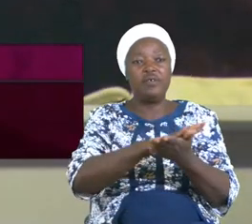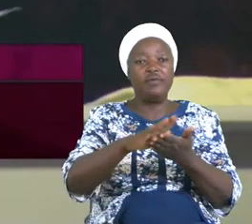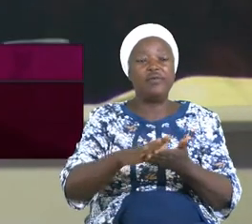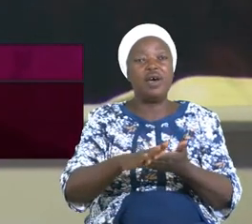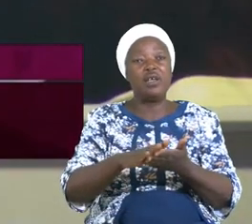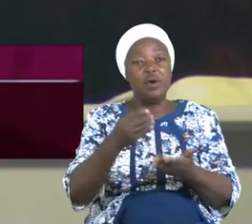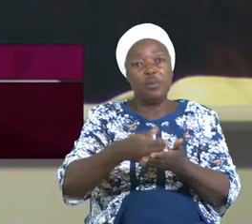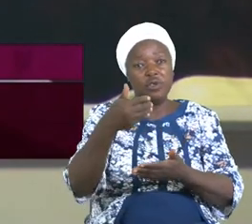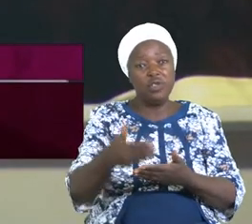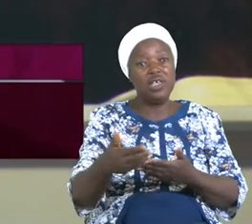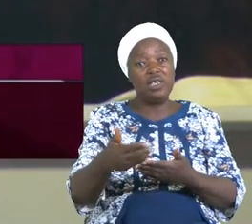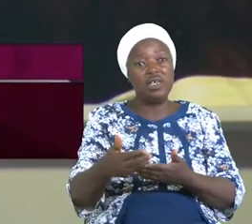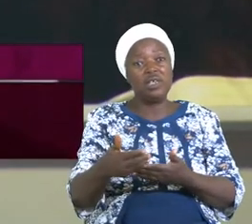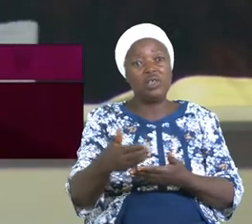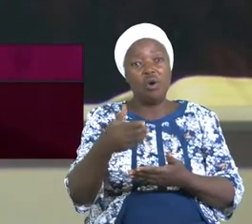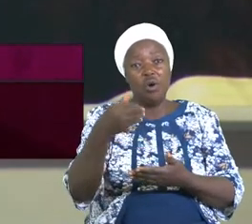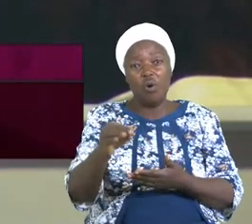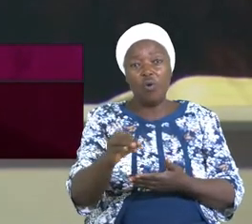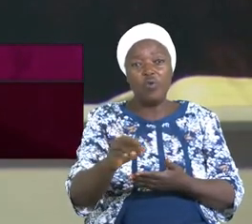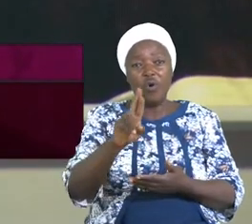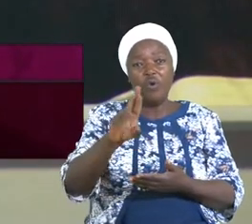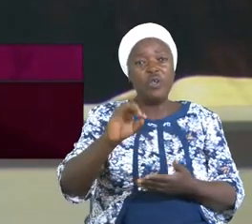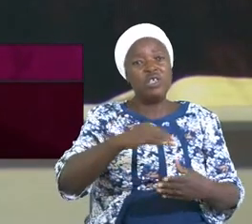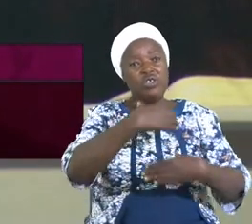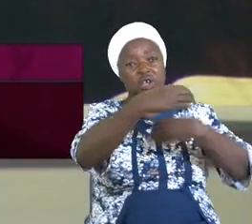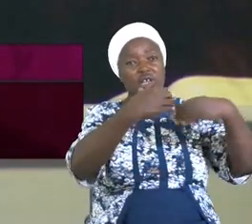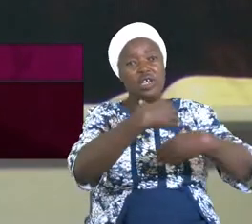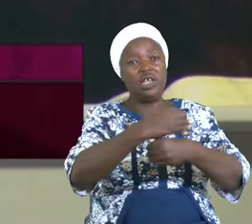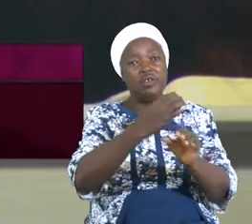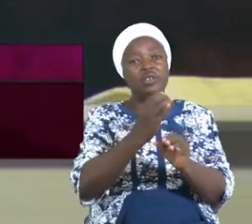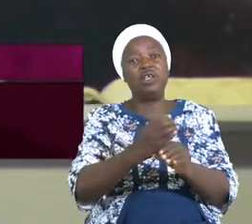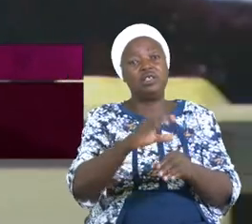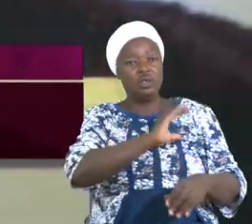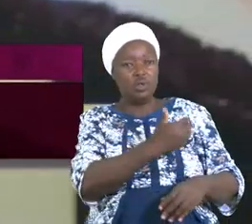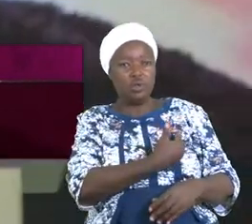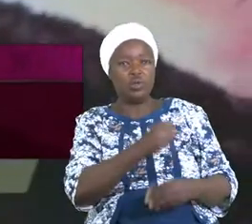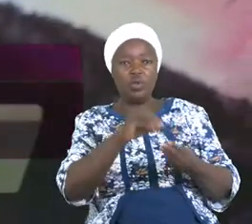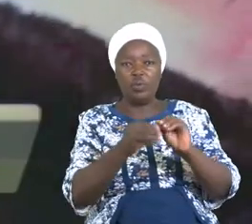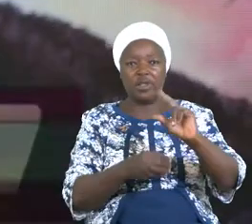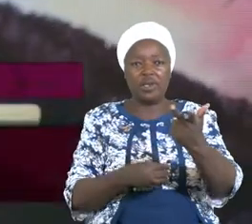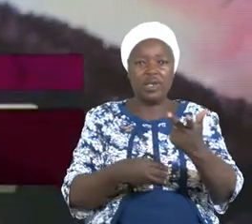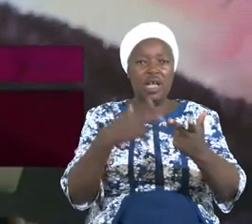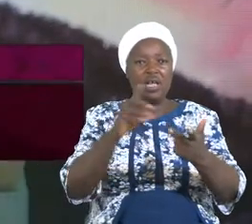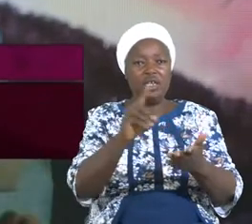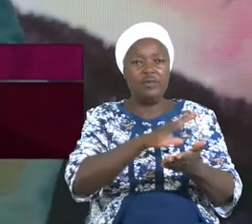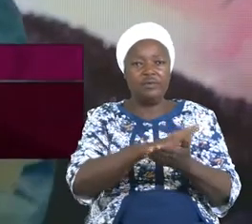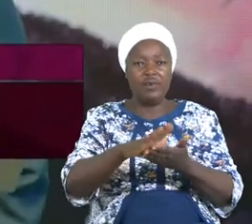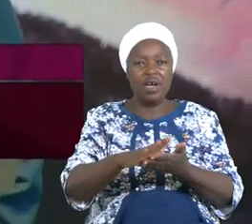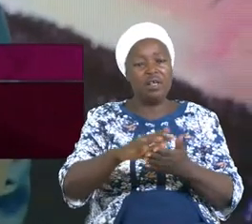purchase of regenerated souls. Number three, the divine